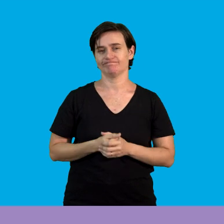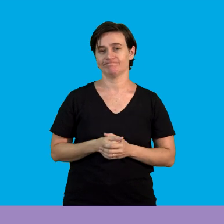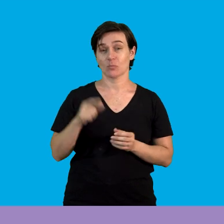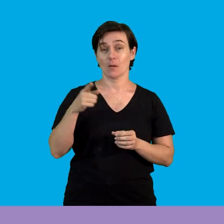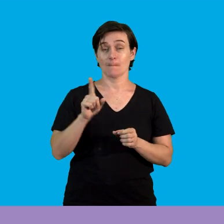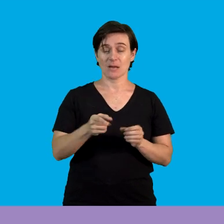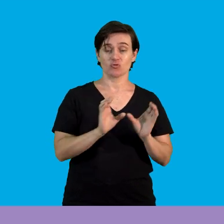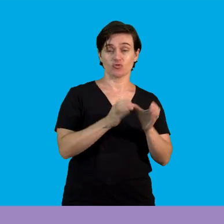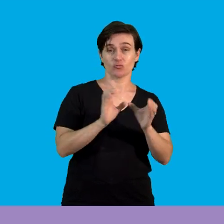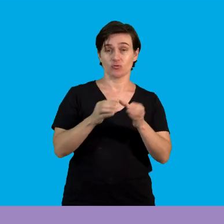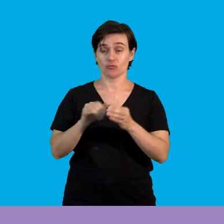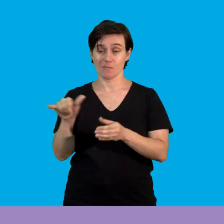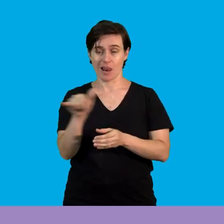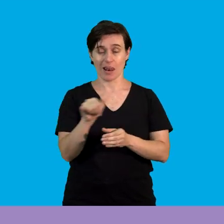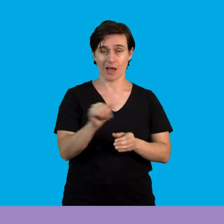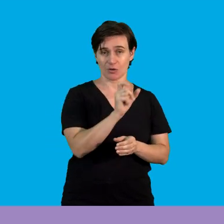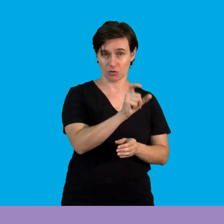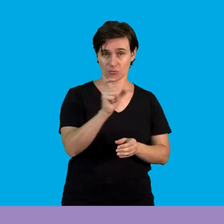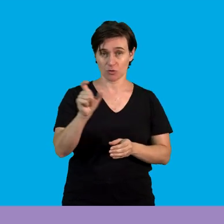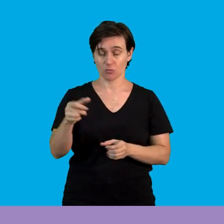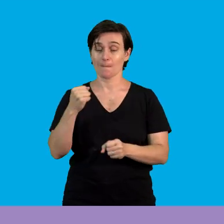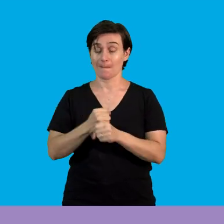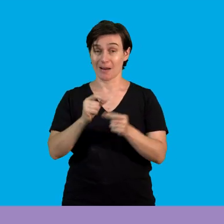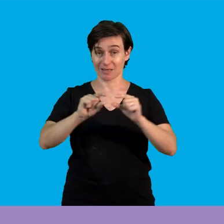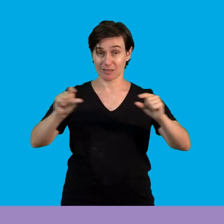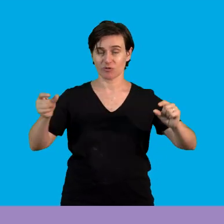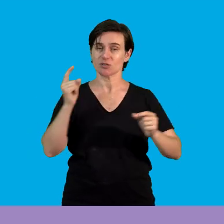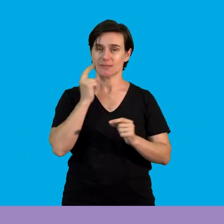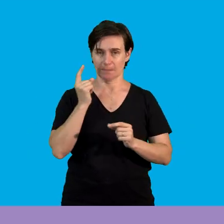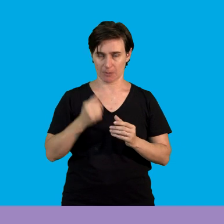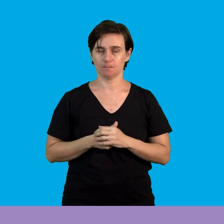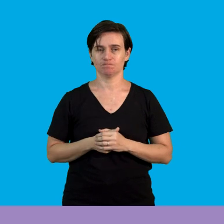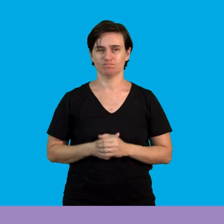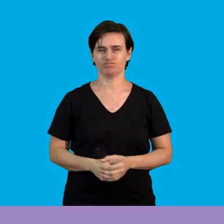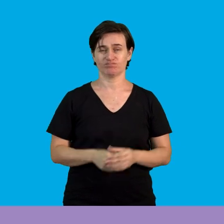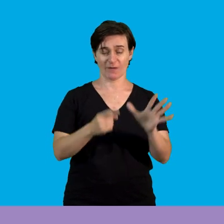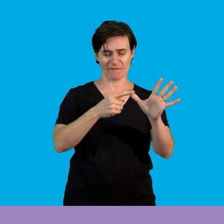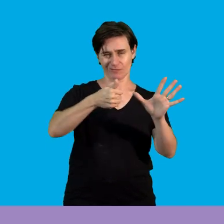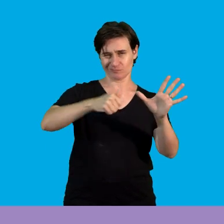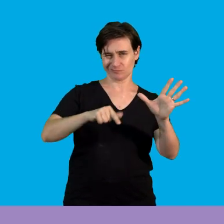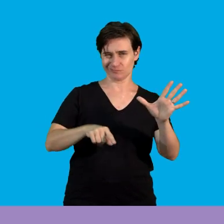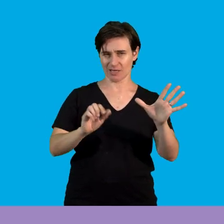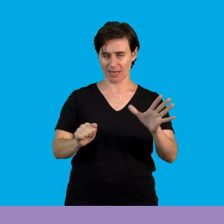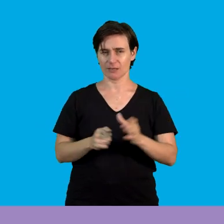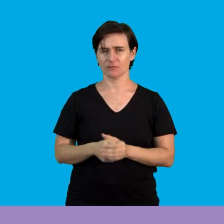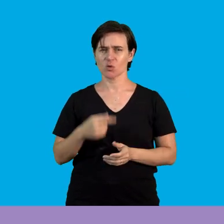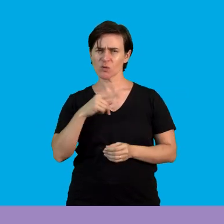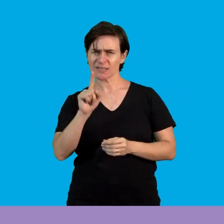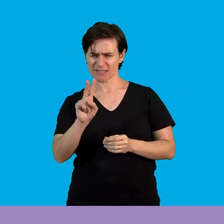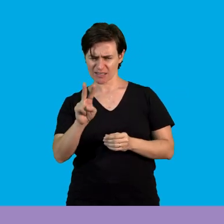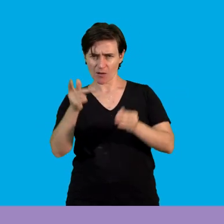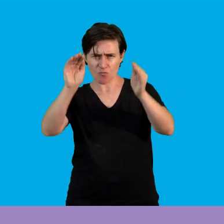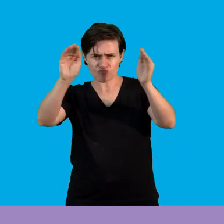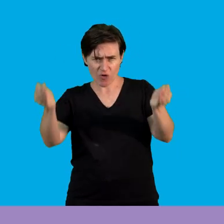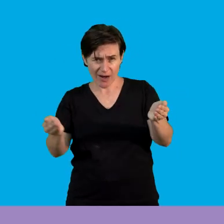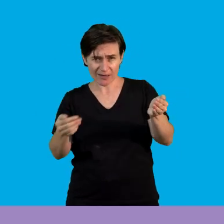question is group the like terms and simplify the expression. Looking at that expression, you would see that there is a bracket that we